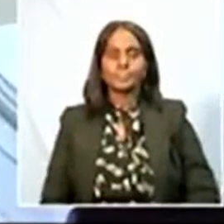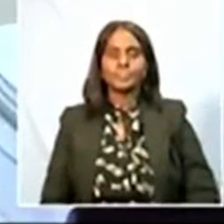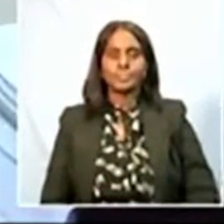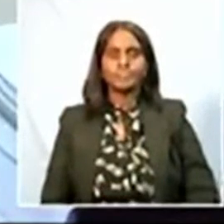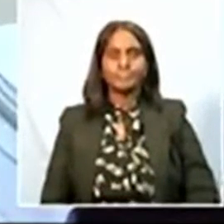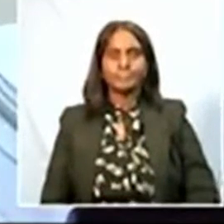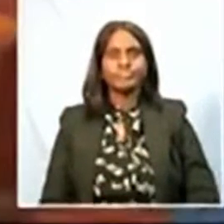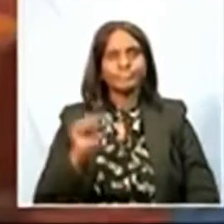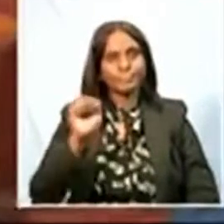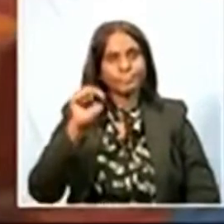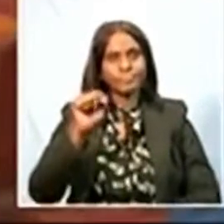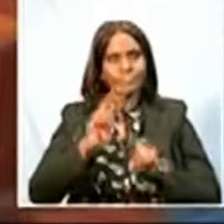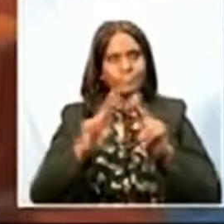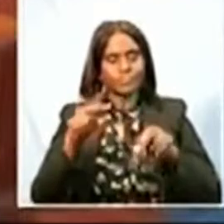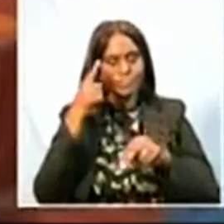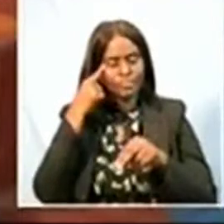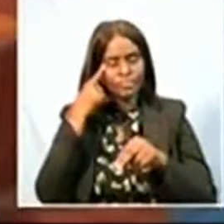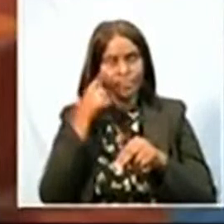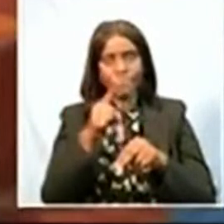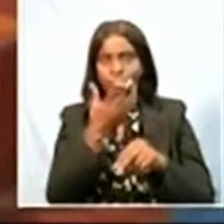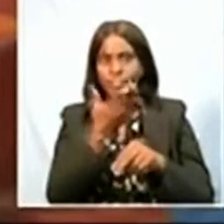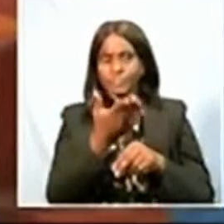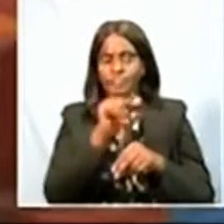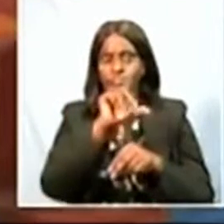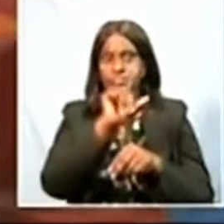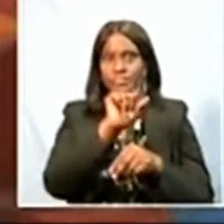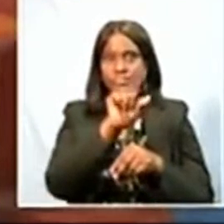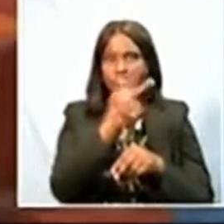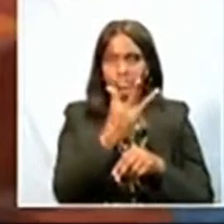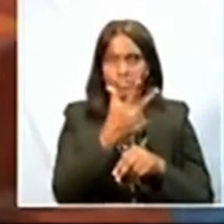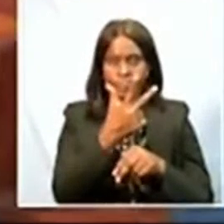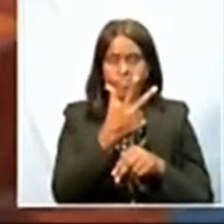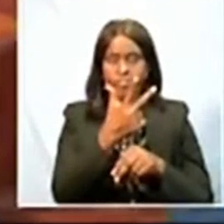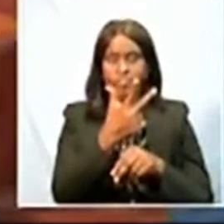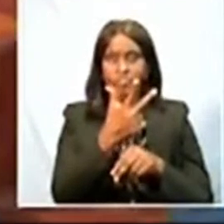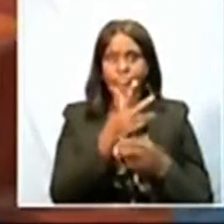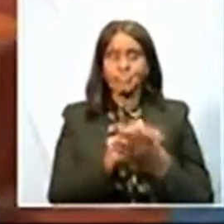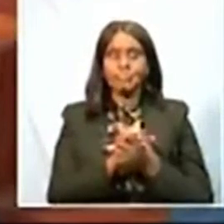sir. For 2023,